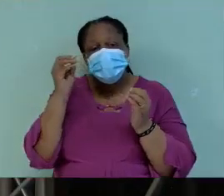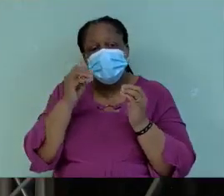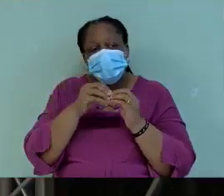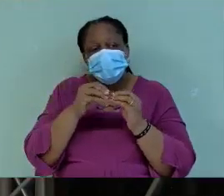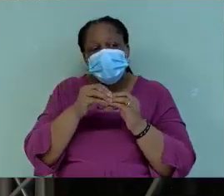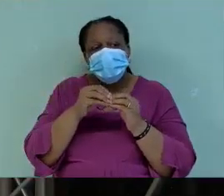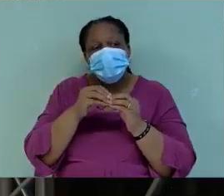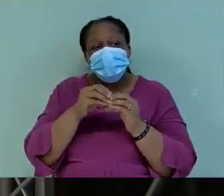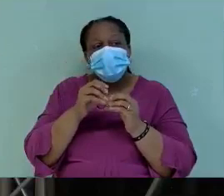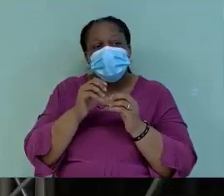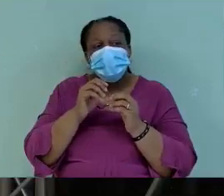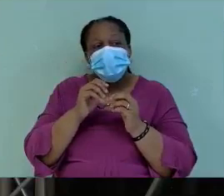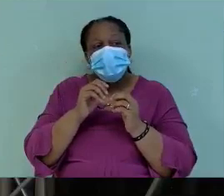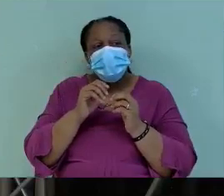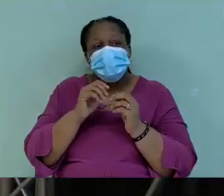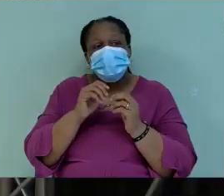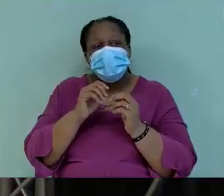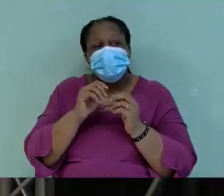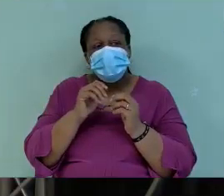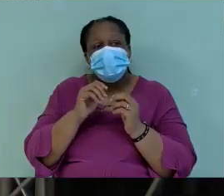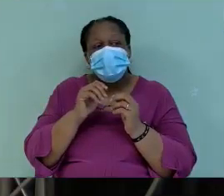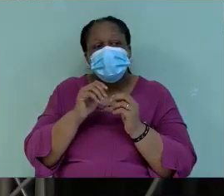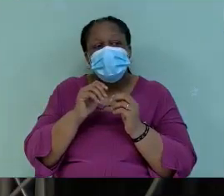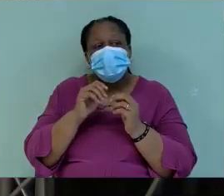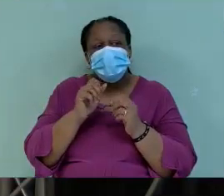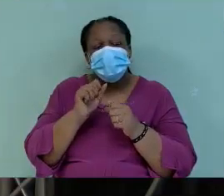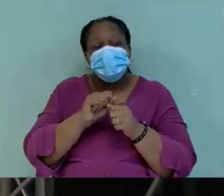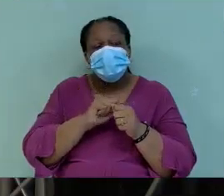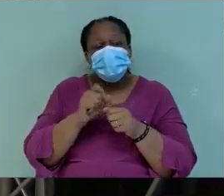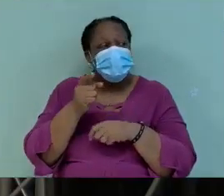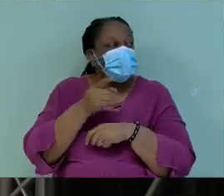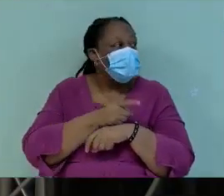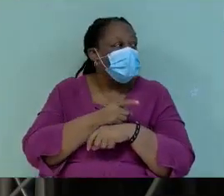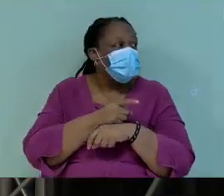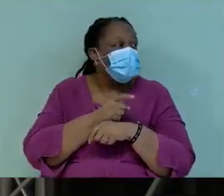hearing from you each day.